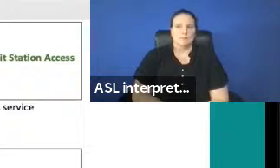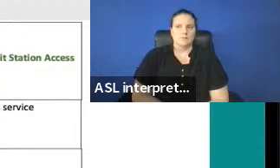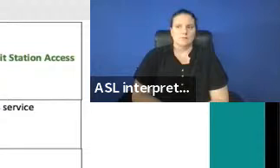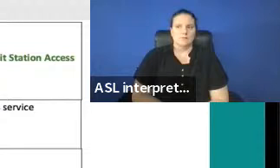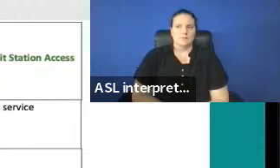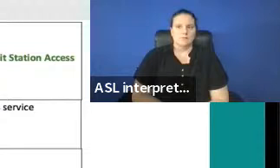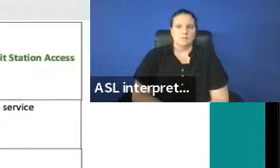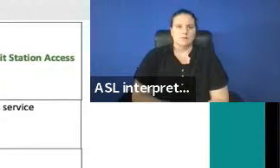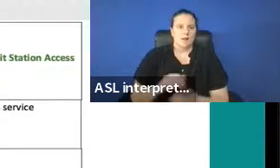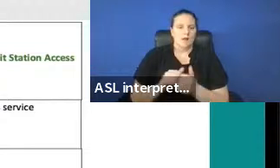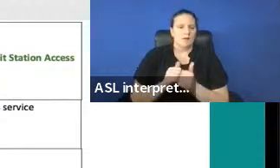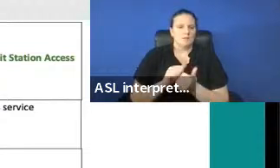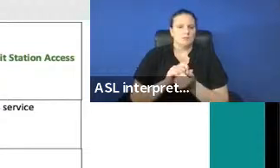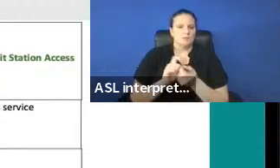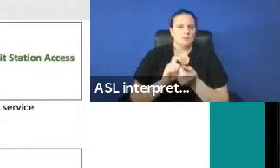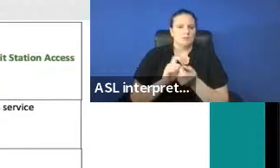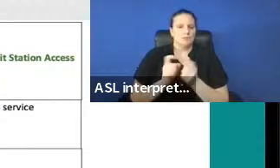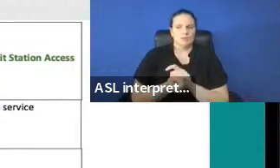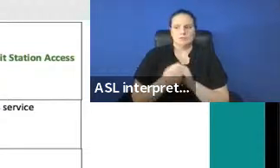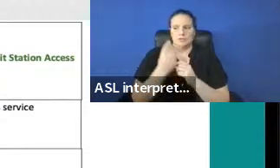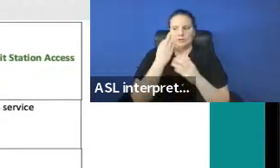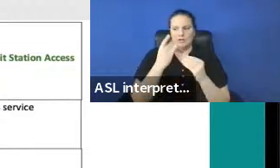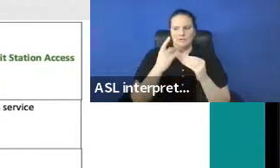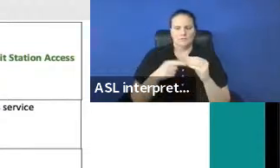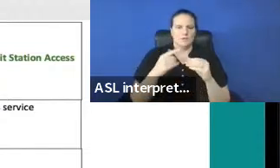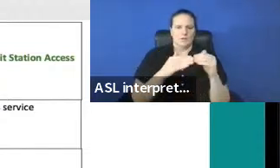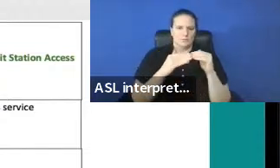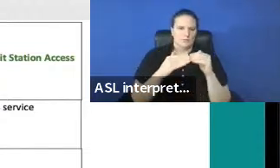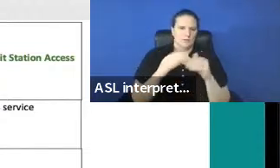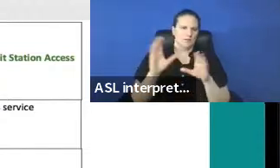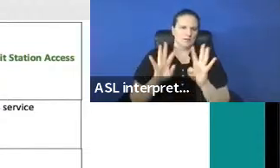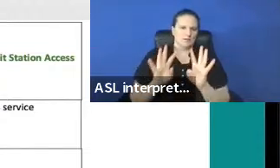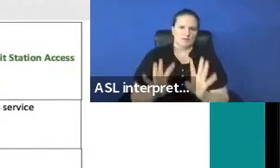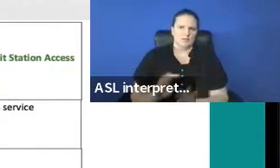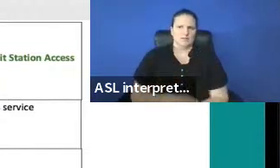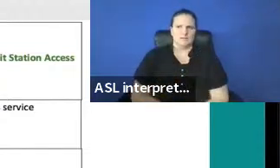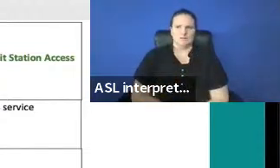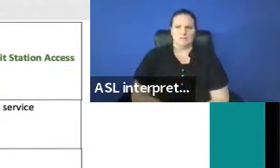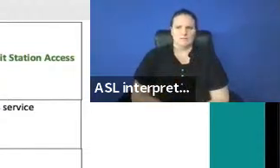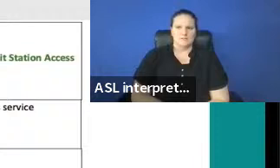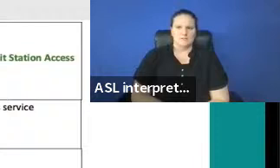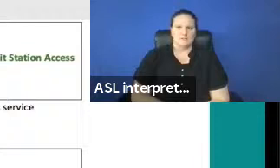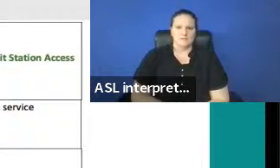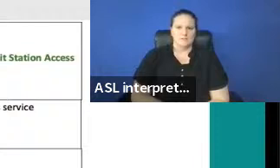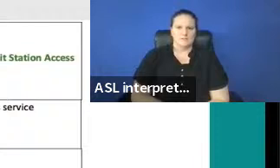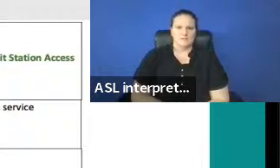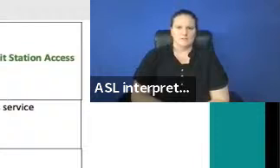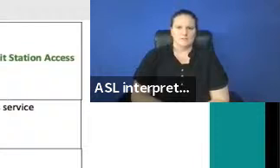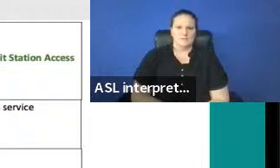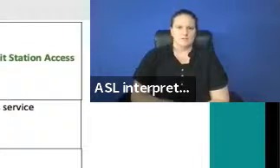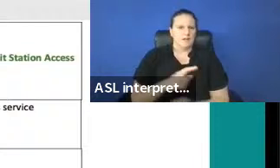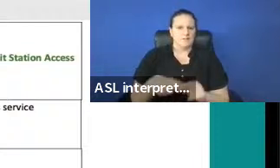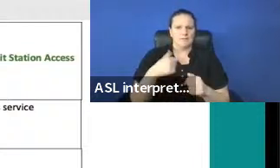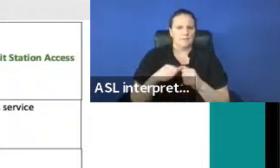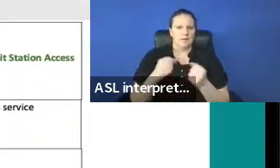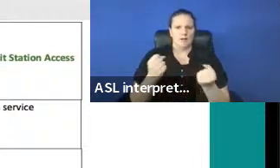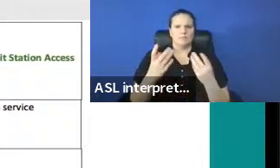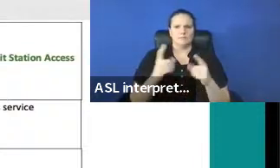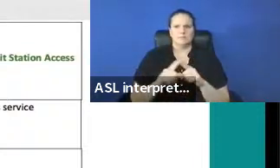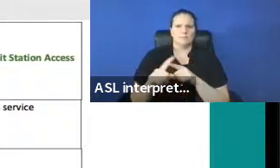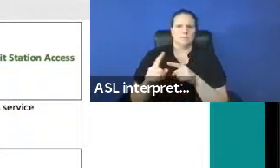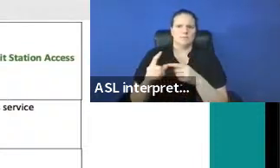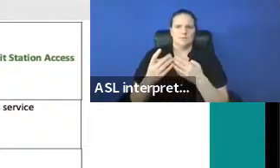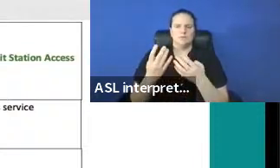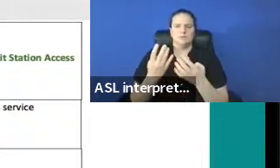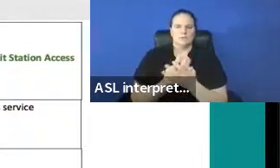change our thoughts as we think about equity and climate? I can't even remember how many different screening criteria we're